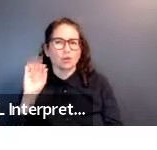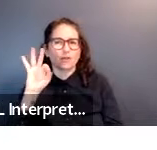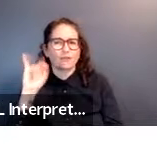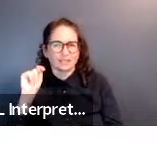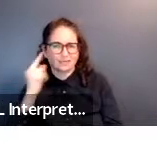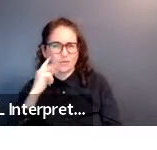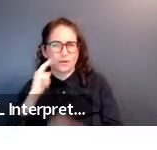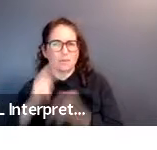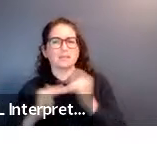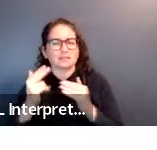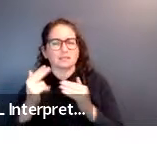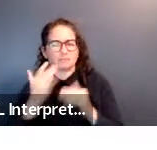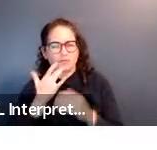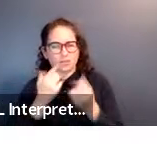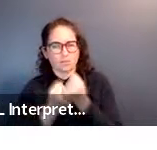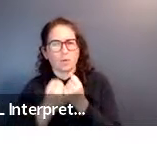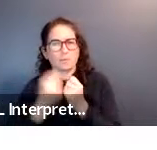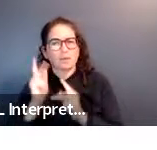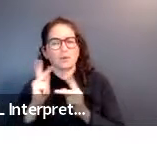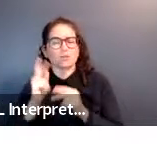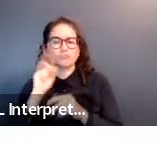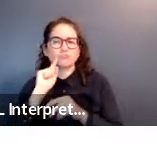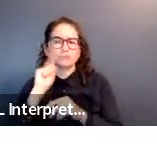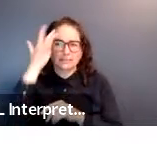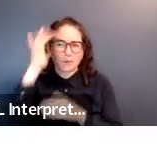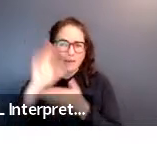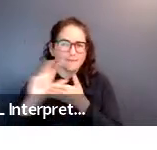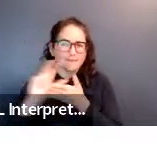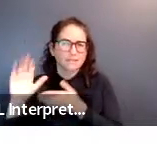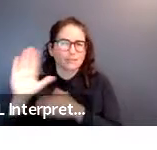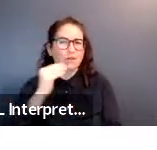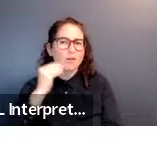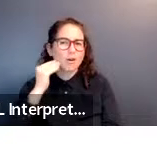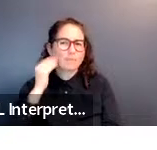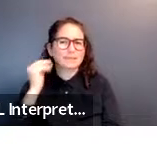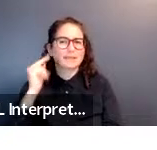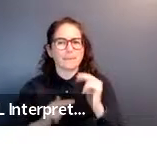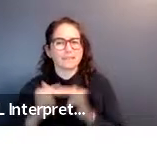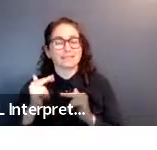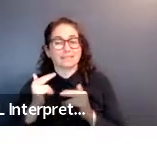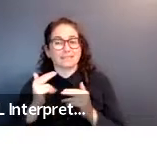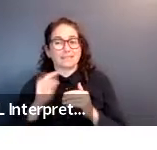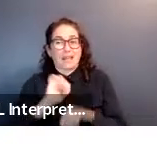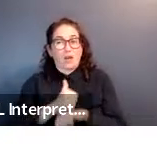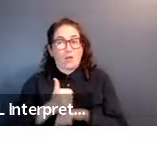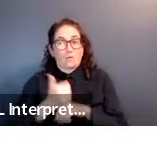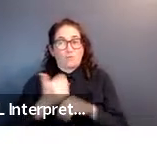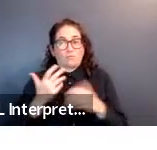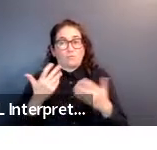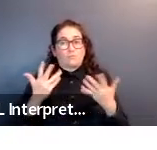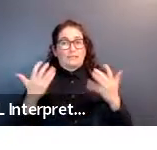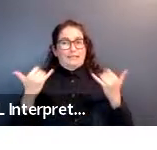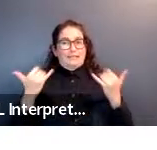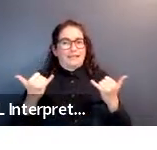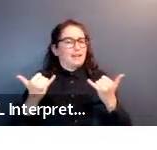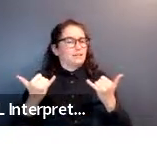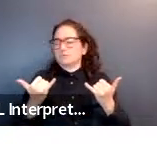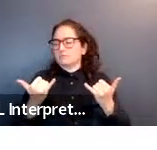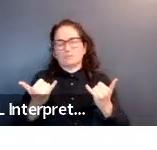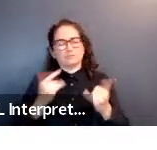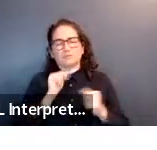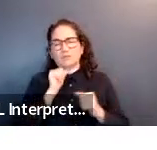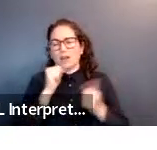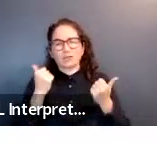support people making smart investments in their homes and their buildings as they exist today. We're not looking to